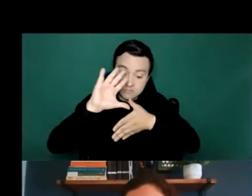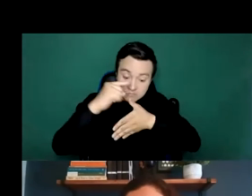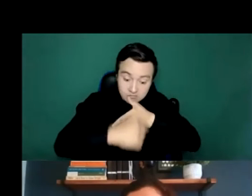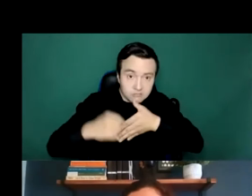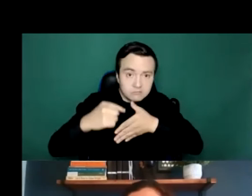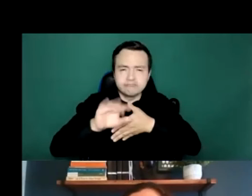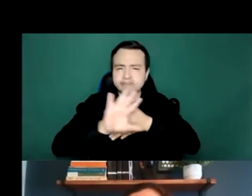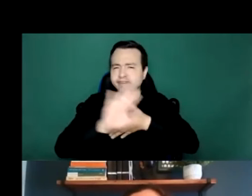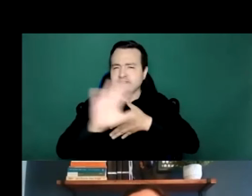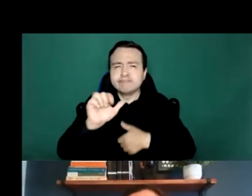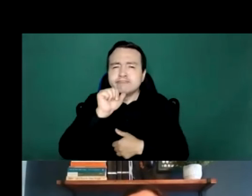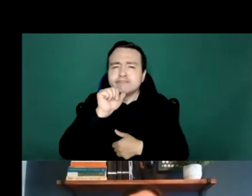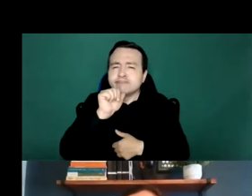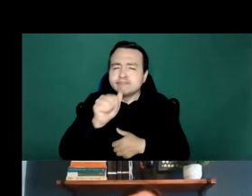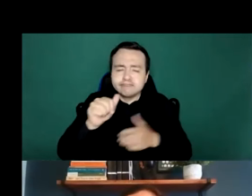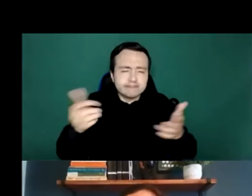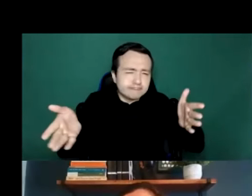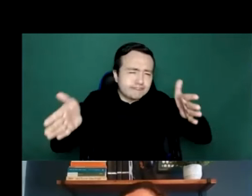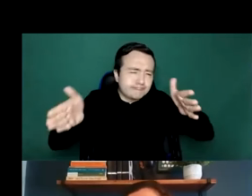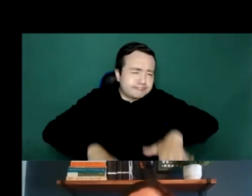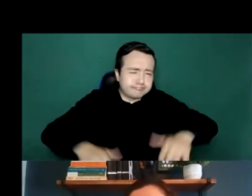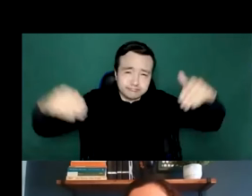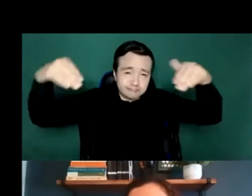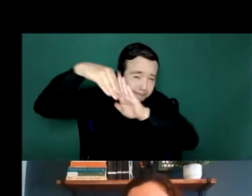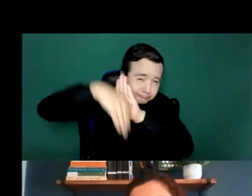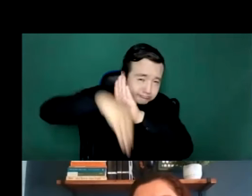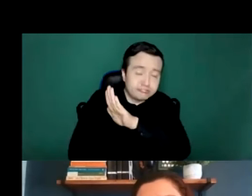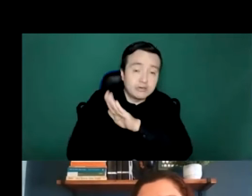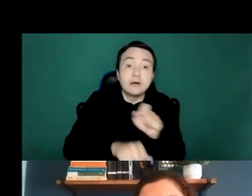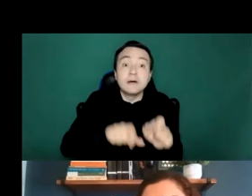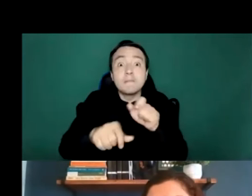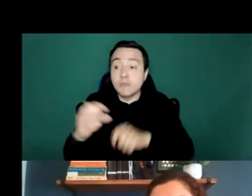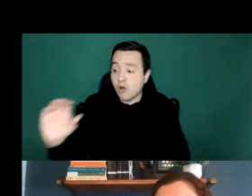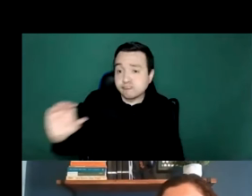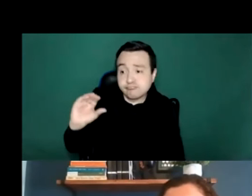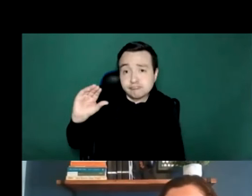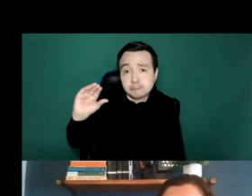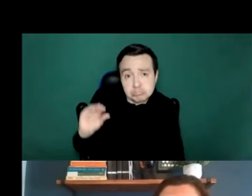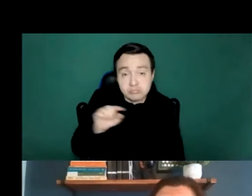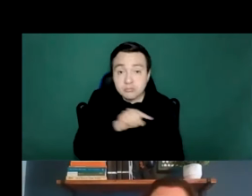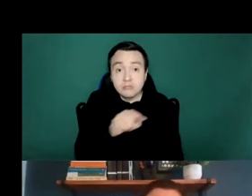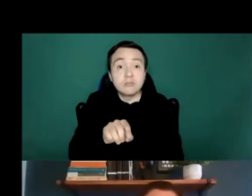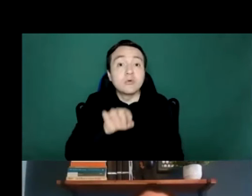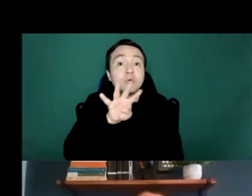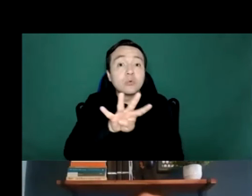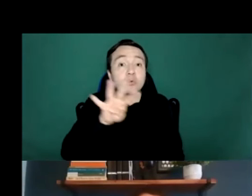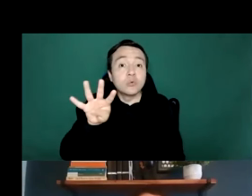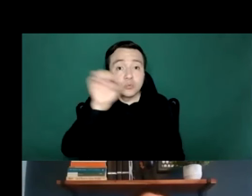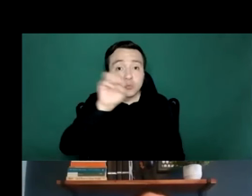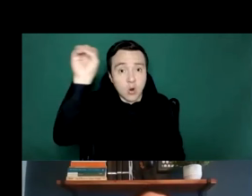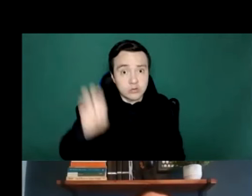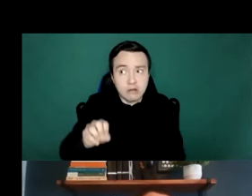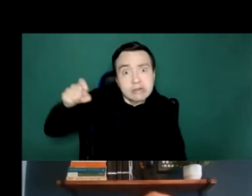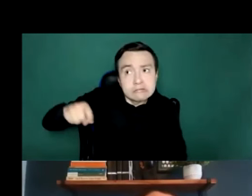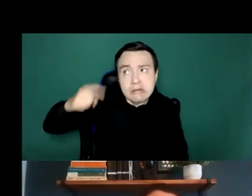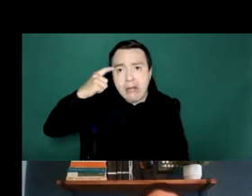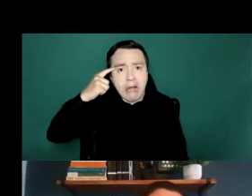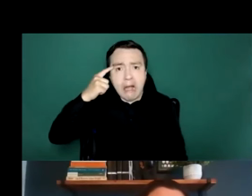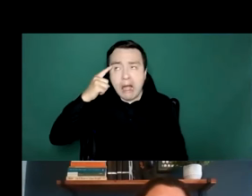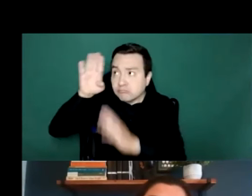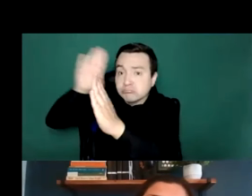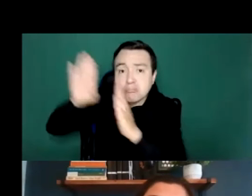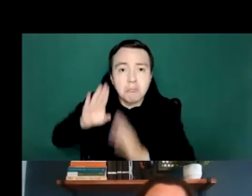worse in the medium to low income countries, where 44% of the population does not seek for healthcare when needed,